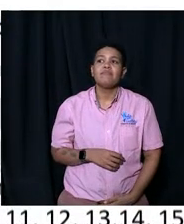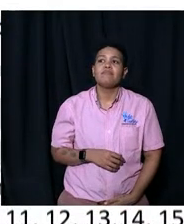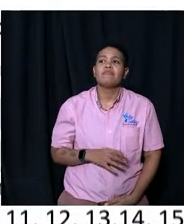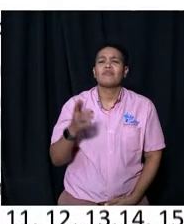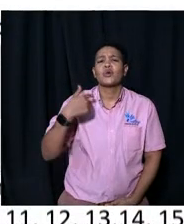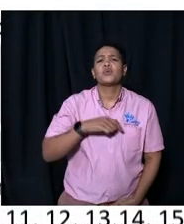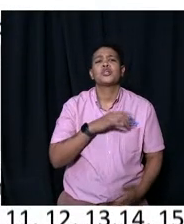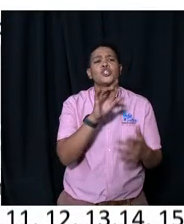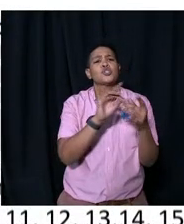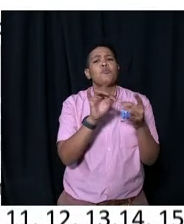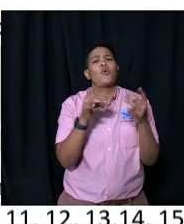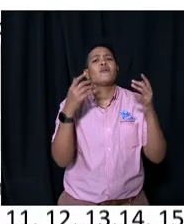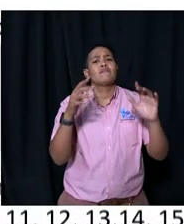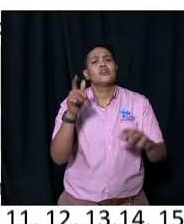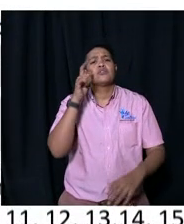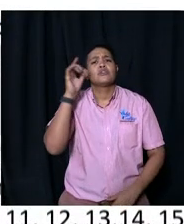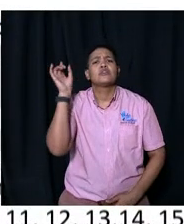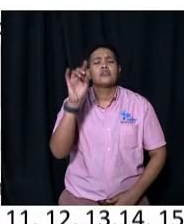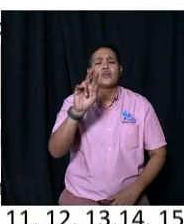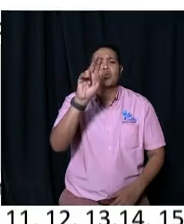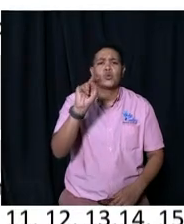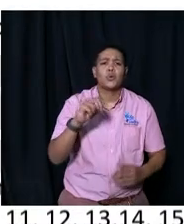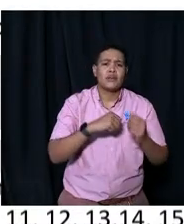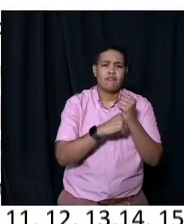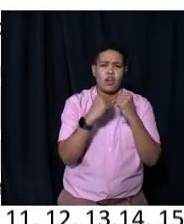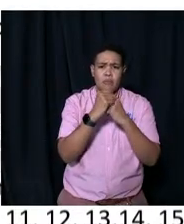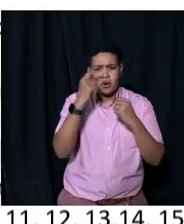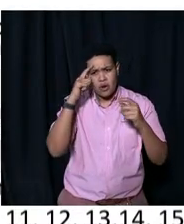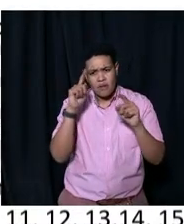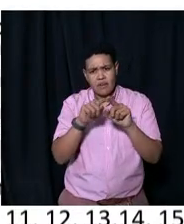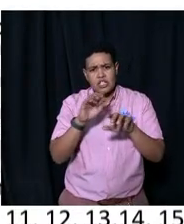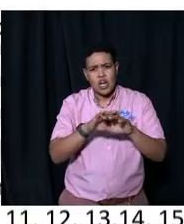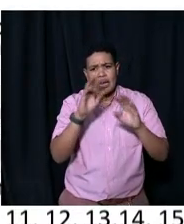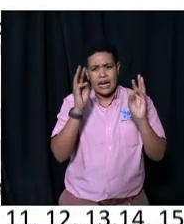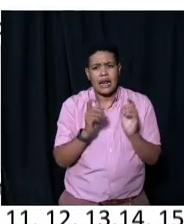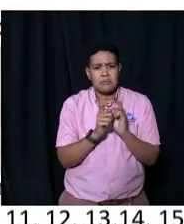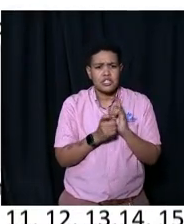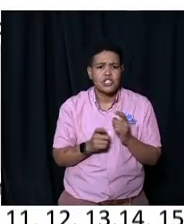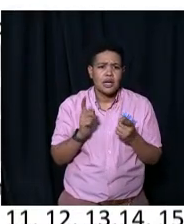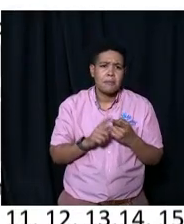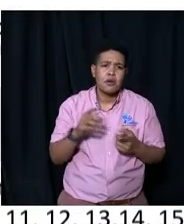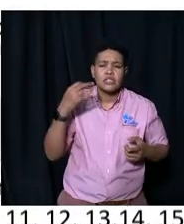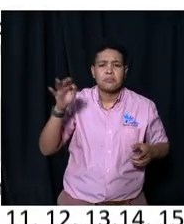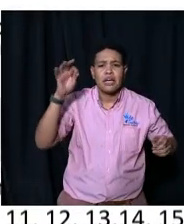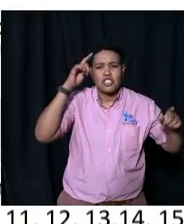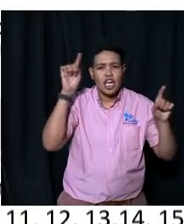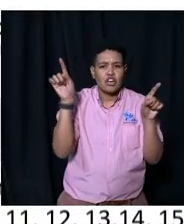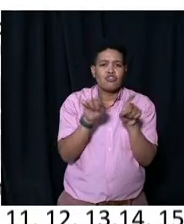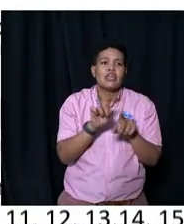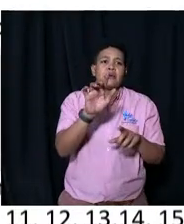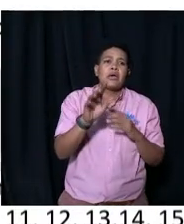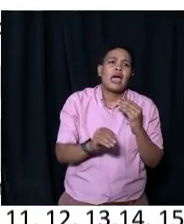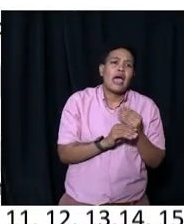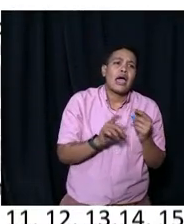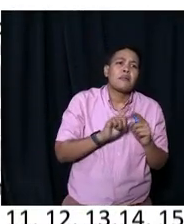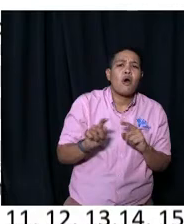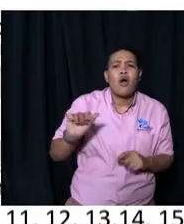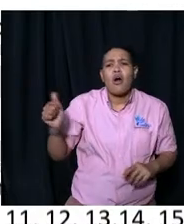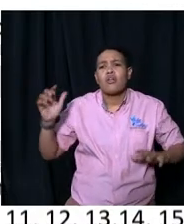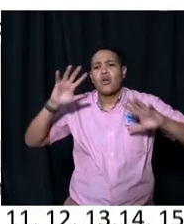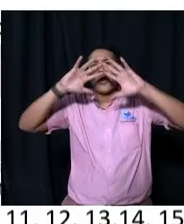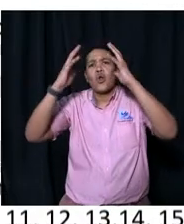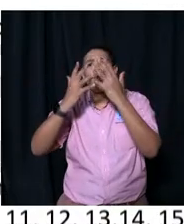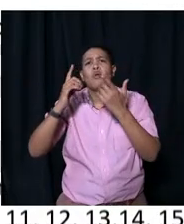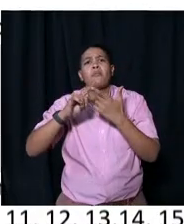We spoke earlier about the UN Framework Convention on Climate Change and the Paris Agreement. But there are other global